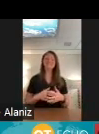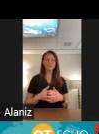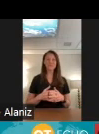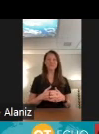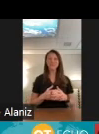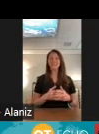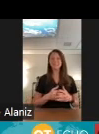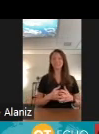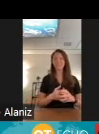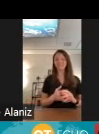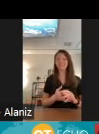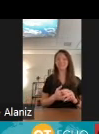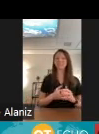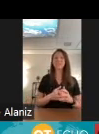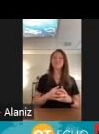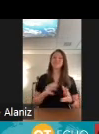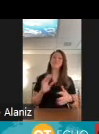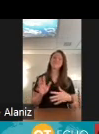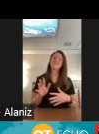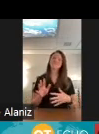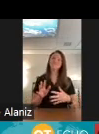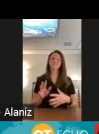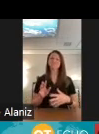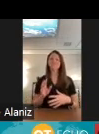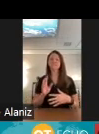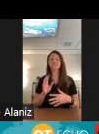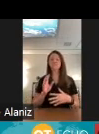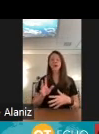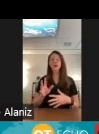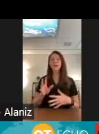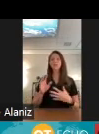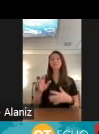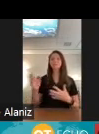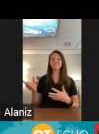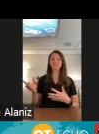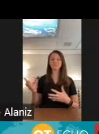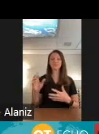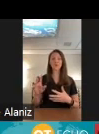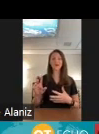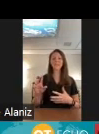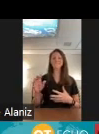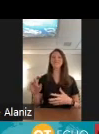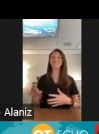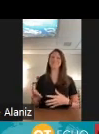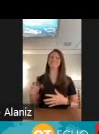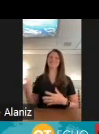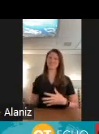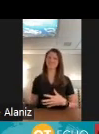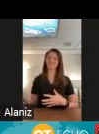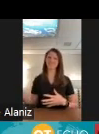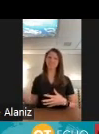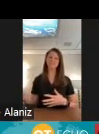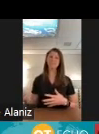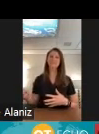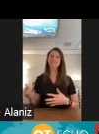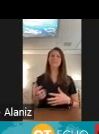that's the proposed mechanism of action. So the mechanism of action is why, what is the theory? Why do we think it's